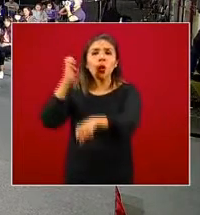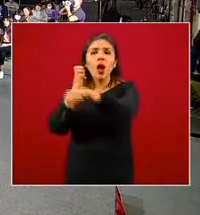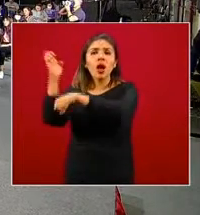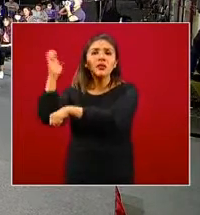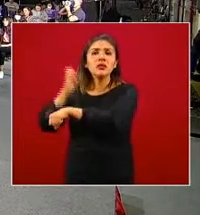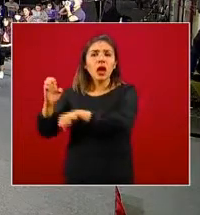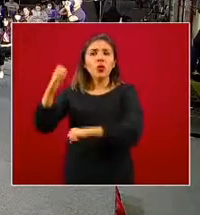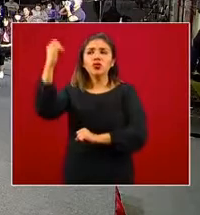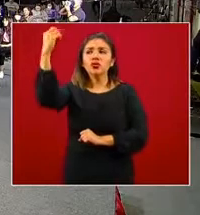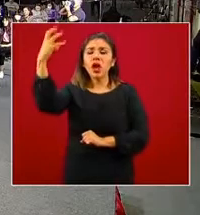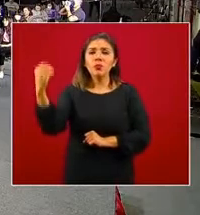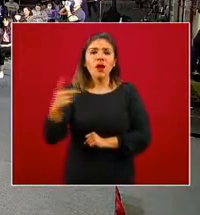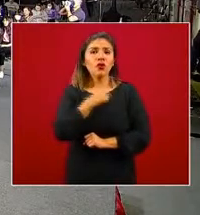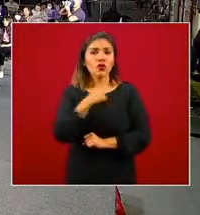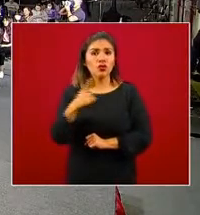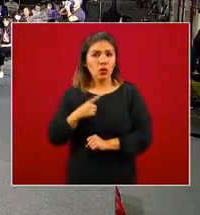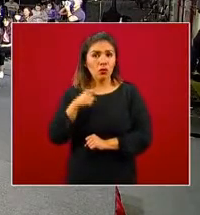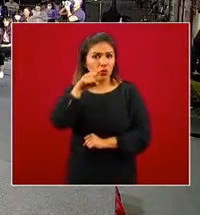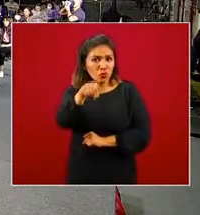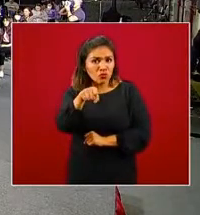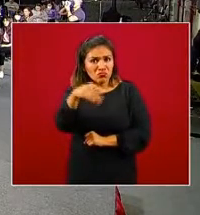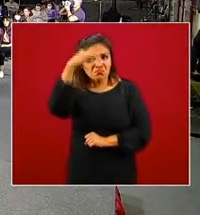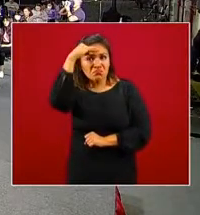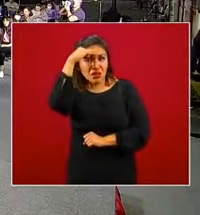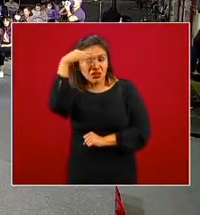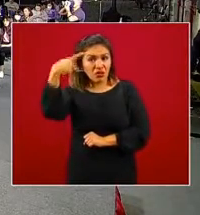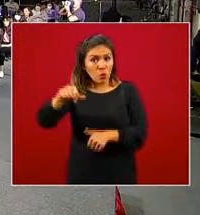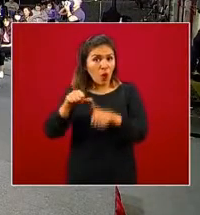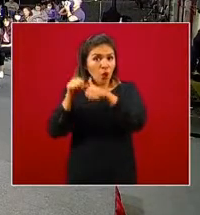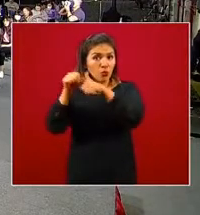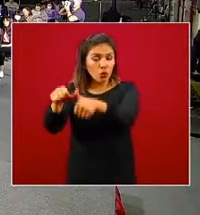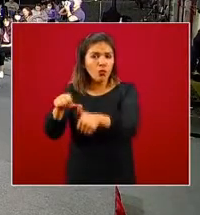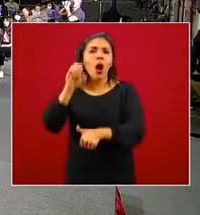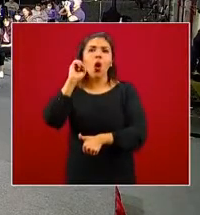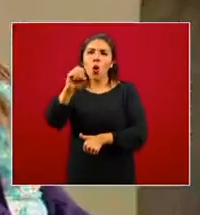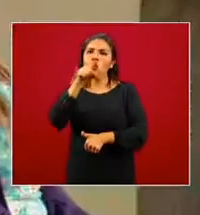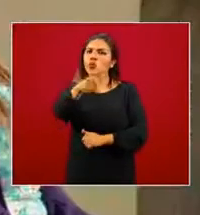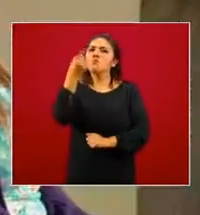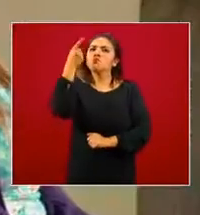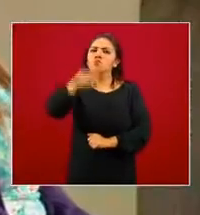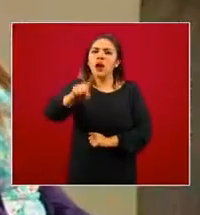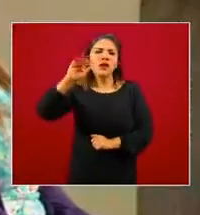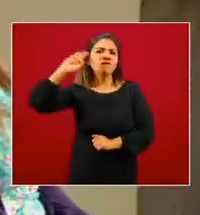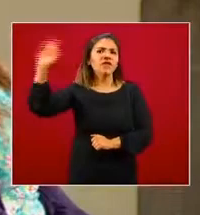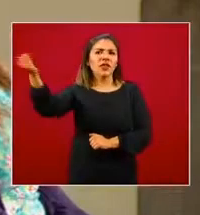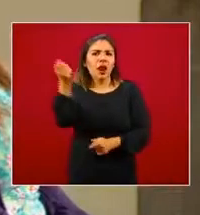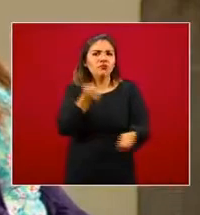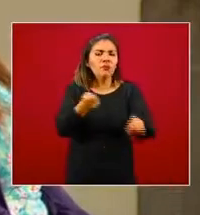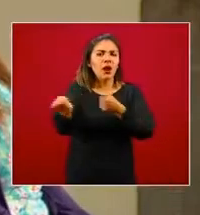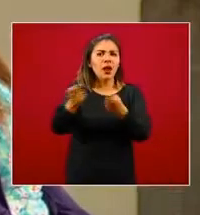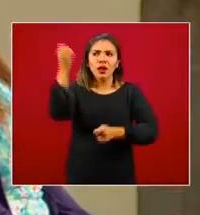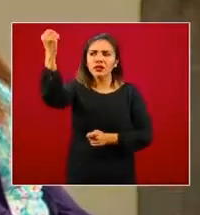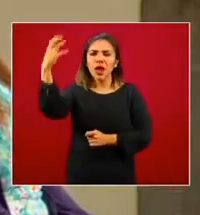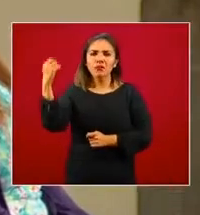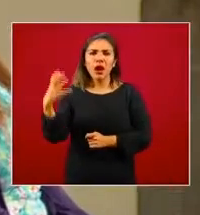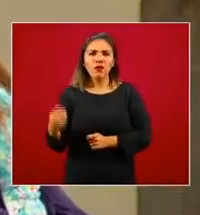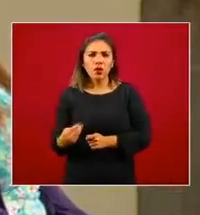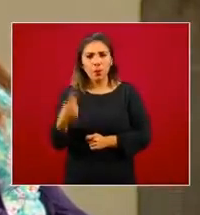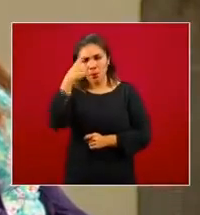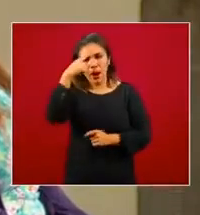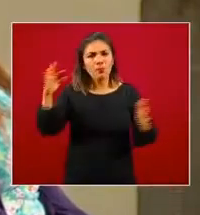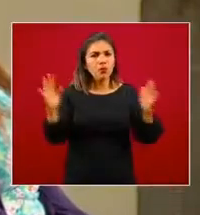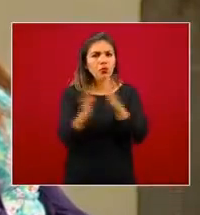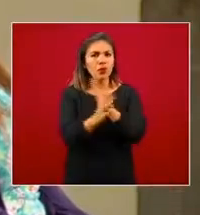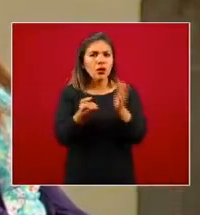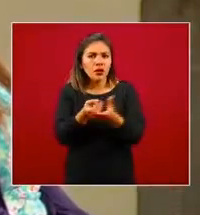considering the stoplights that each of those governors are thinking about using. Are they going to be autonomous, or are you, federal